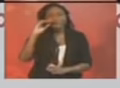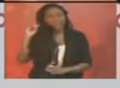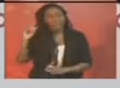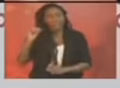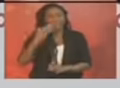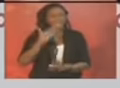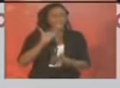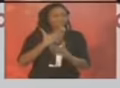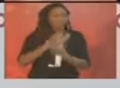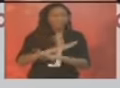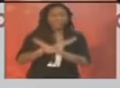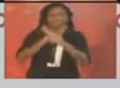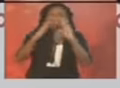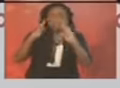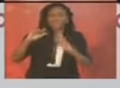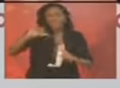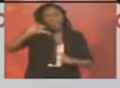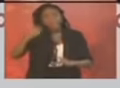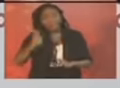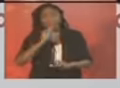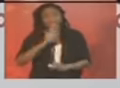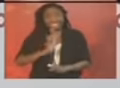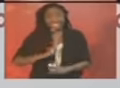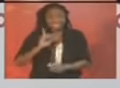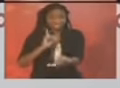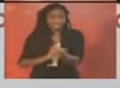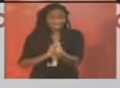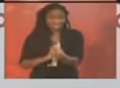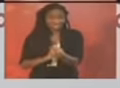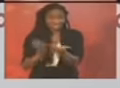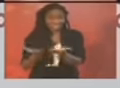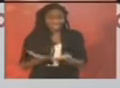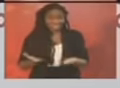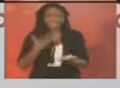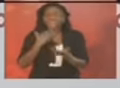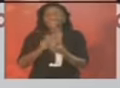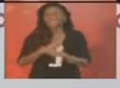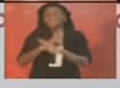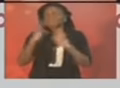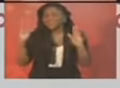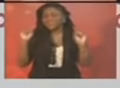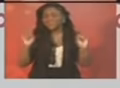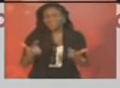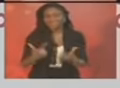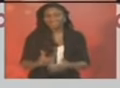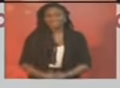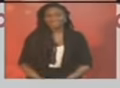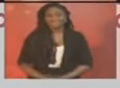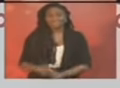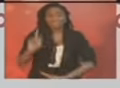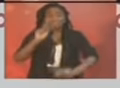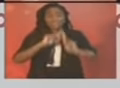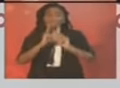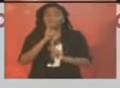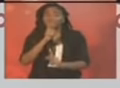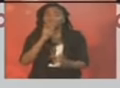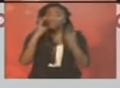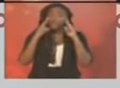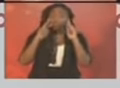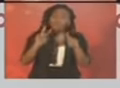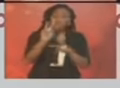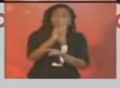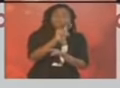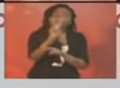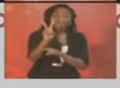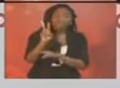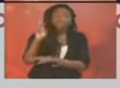Dr. Joanne Paul, our Medical Chief of Staff at the Eric Williams Medical Sciences Complex. Good morning to all viewing and listening public and to